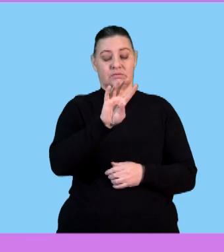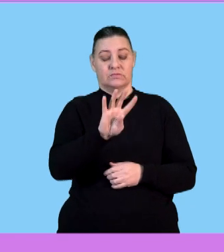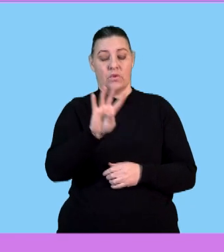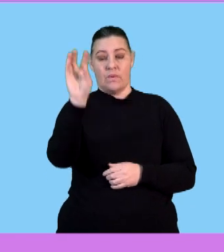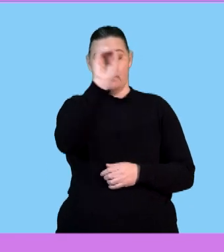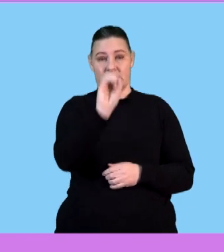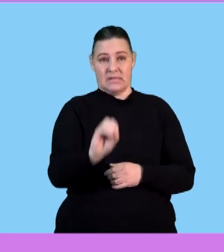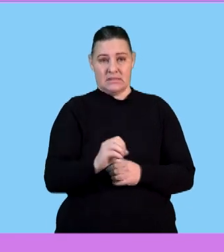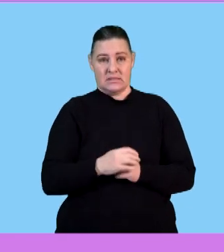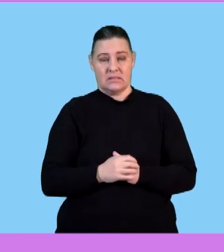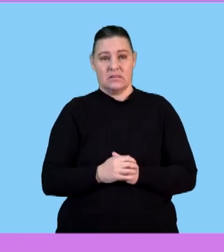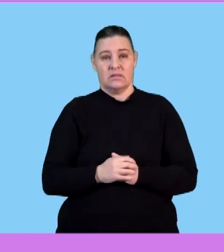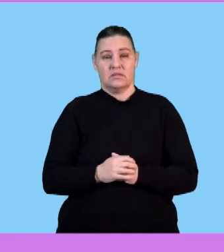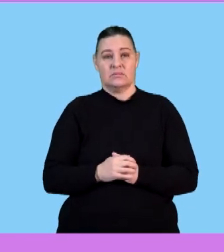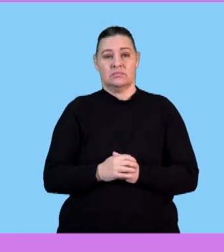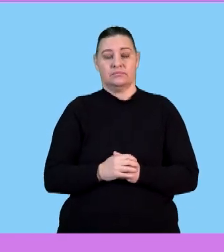1.4%.